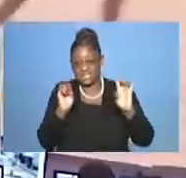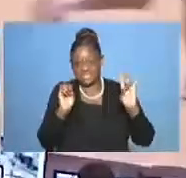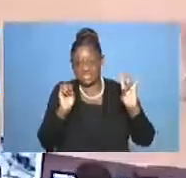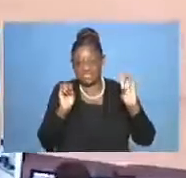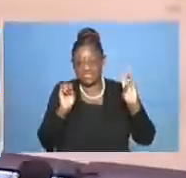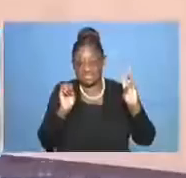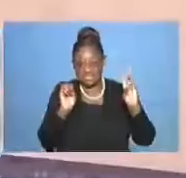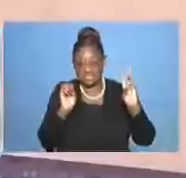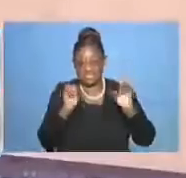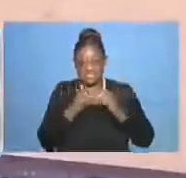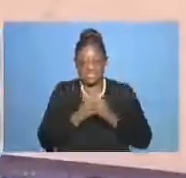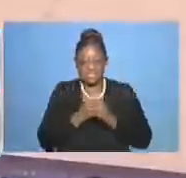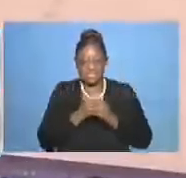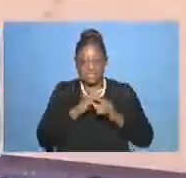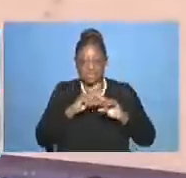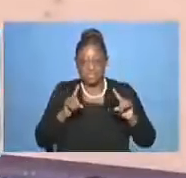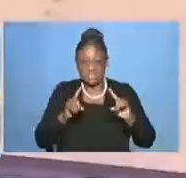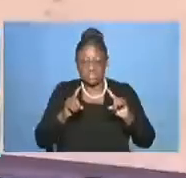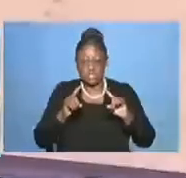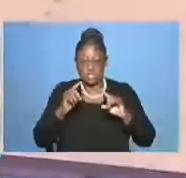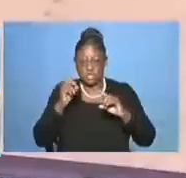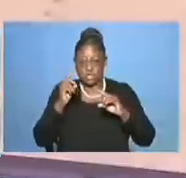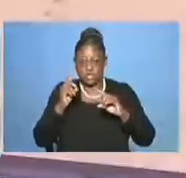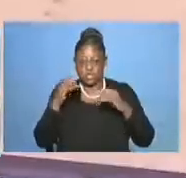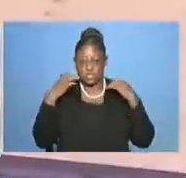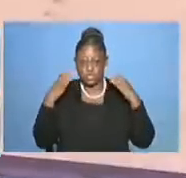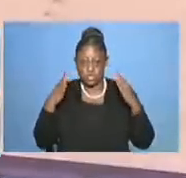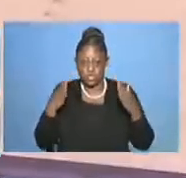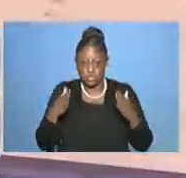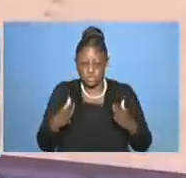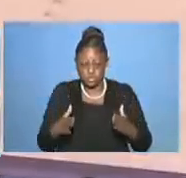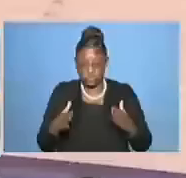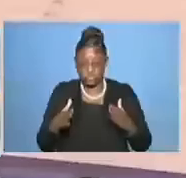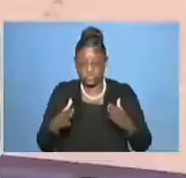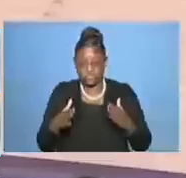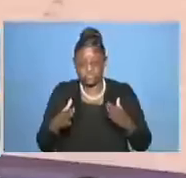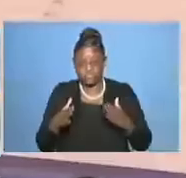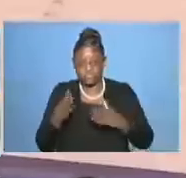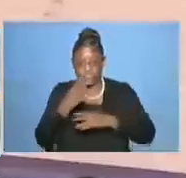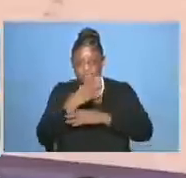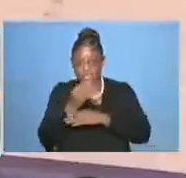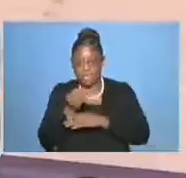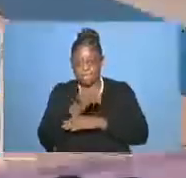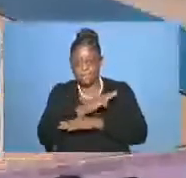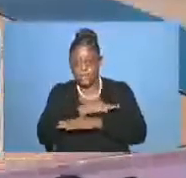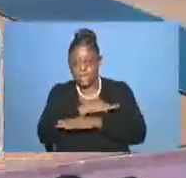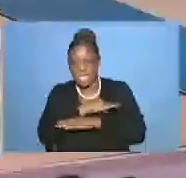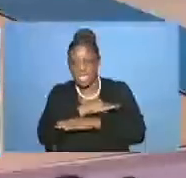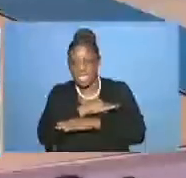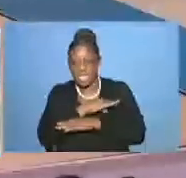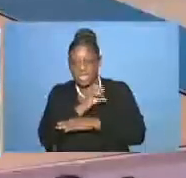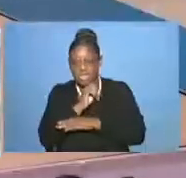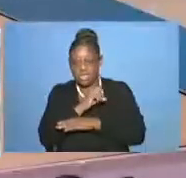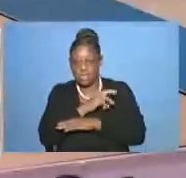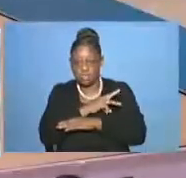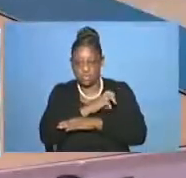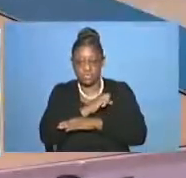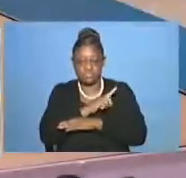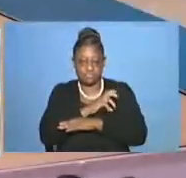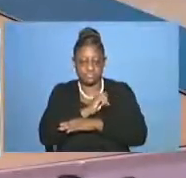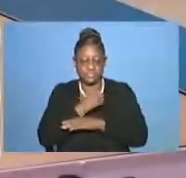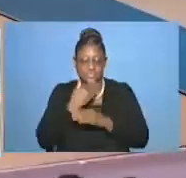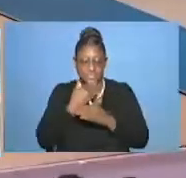the loss, former national team coach and current Minister of Youth, Sports and Culture, the Honorable Mario Bolag, says he applauds the team's